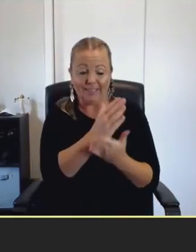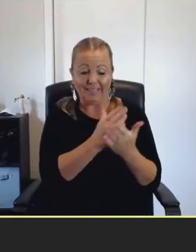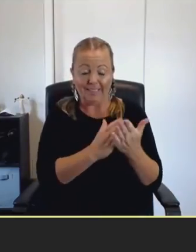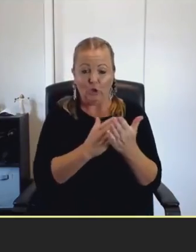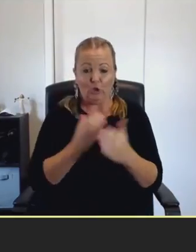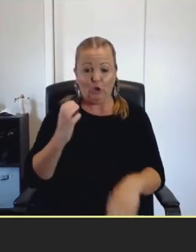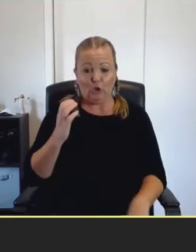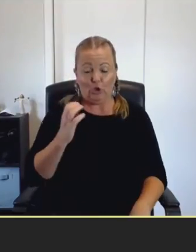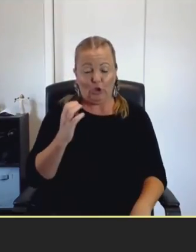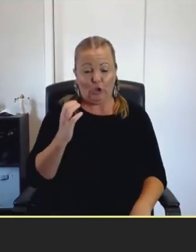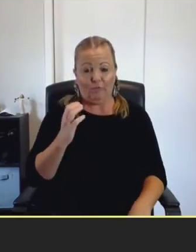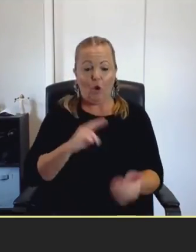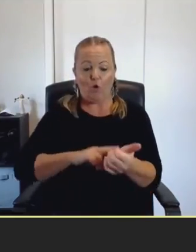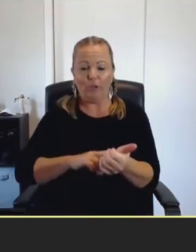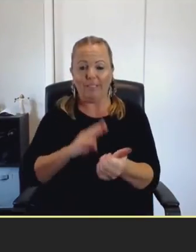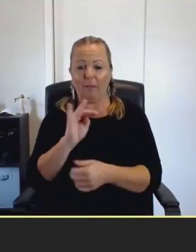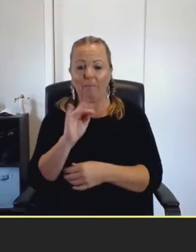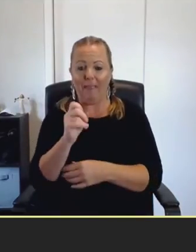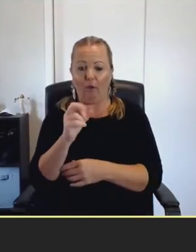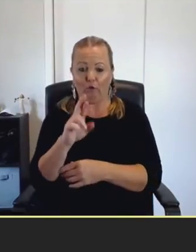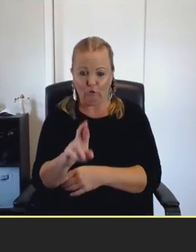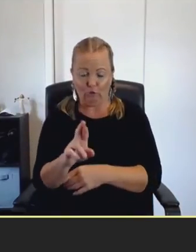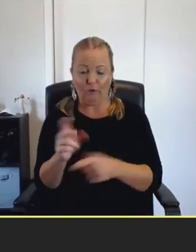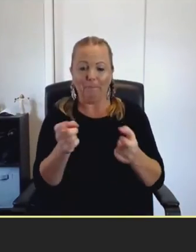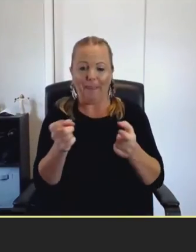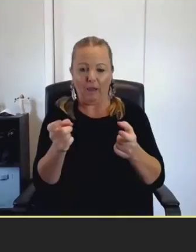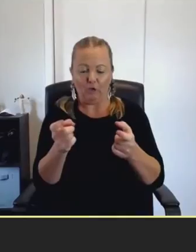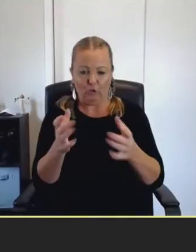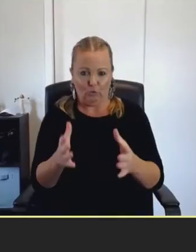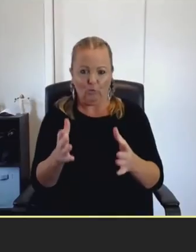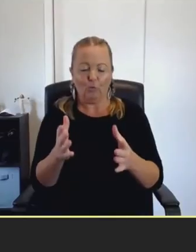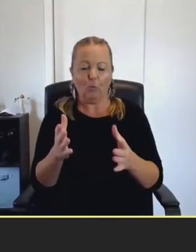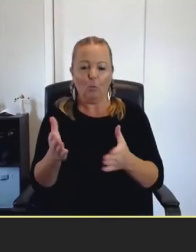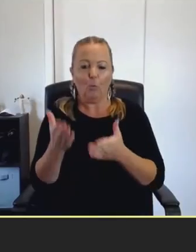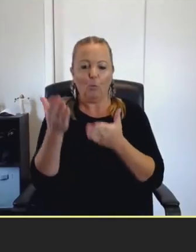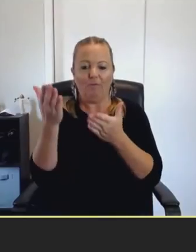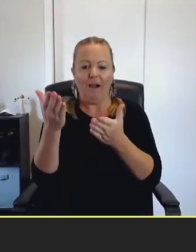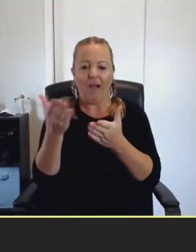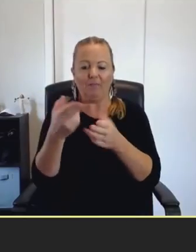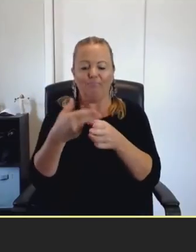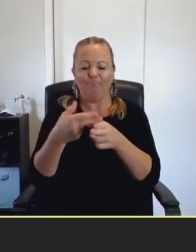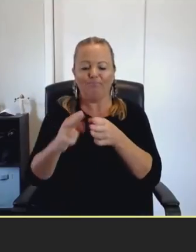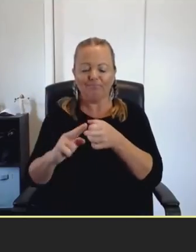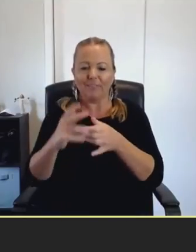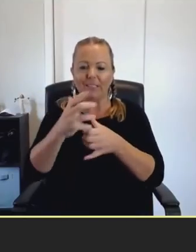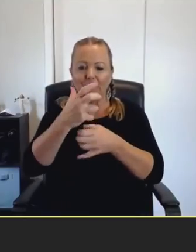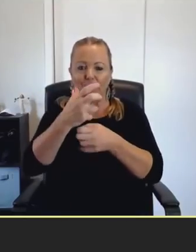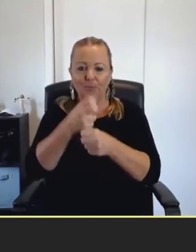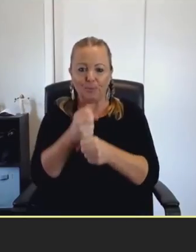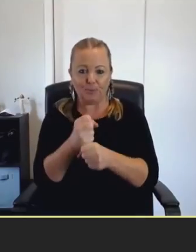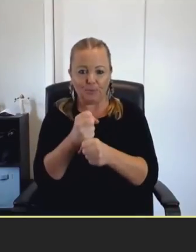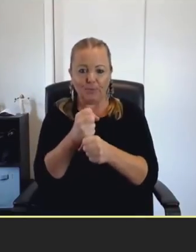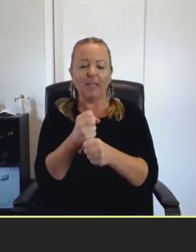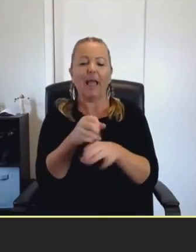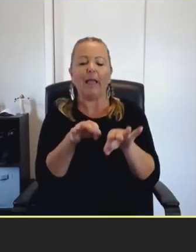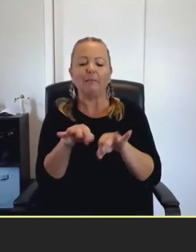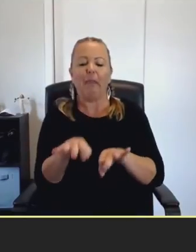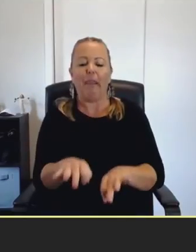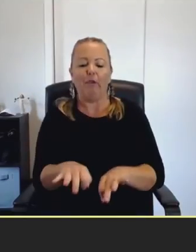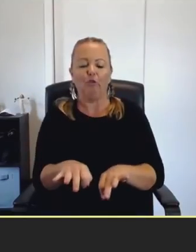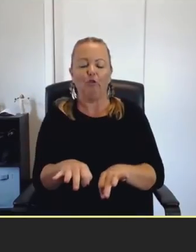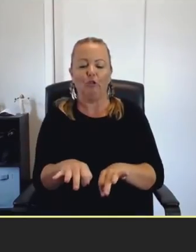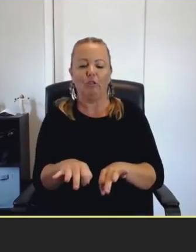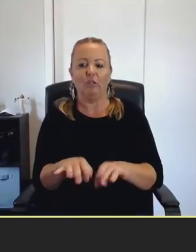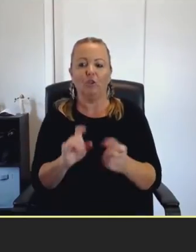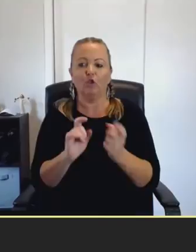manager, Jackie Cutts, will provide a brief overview of some of those changes. With